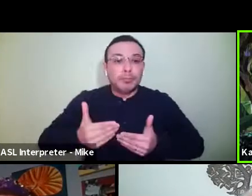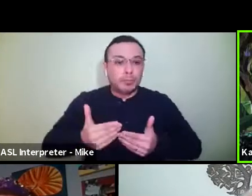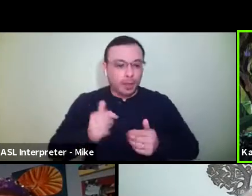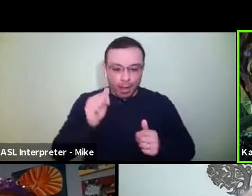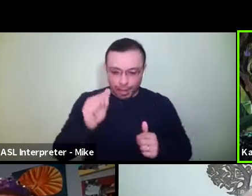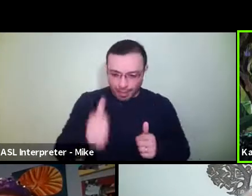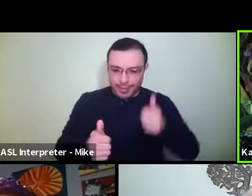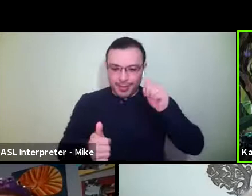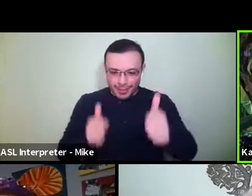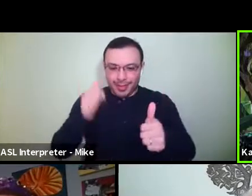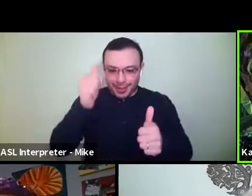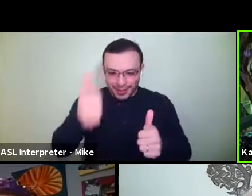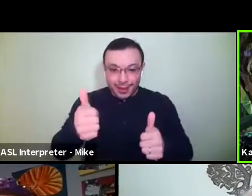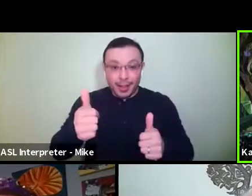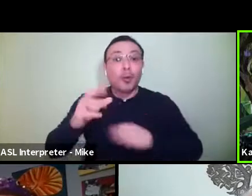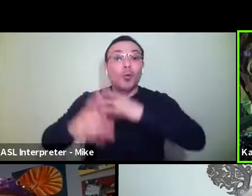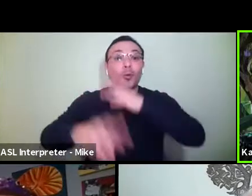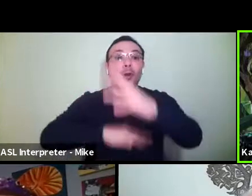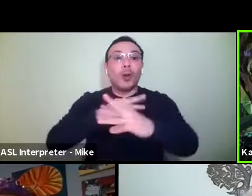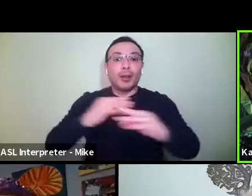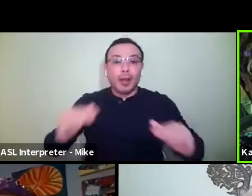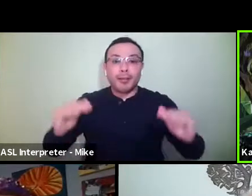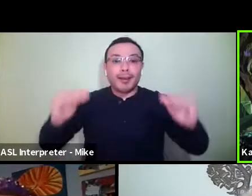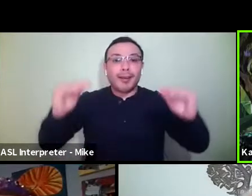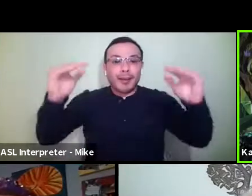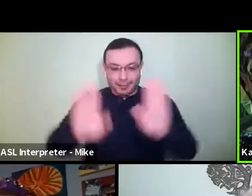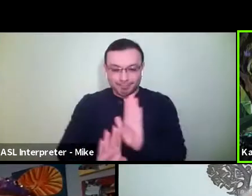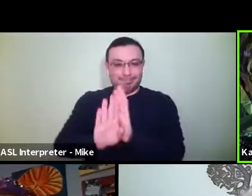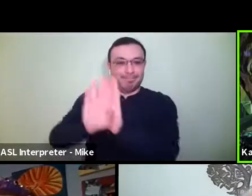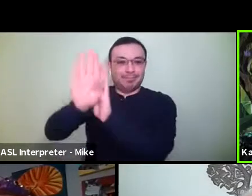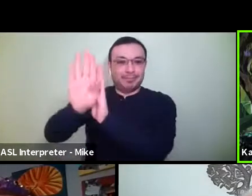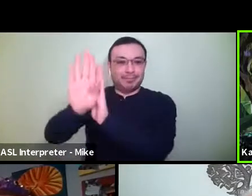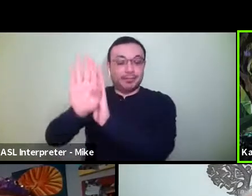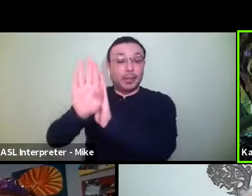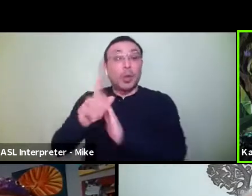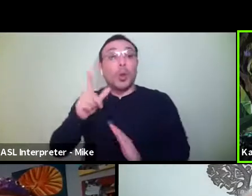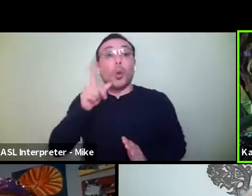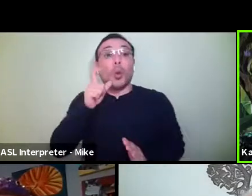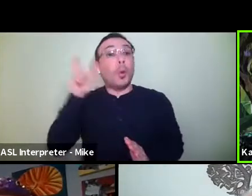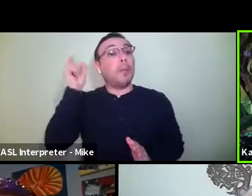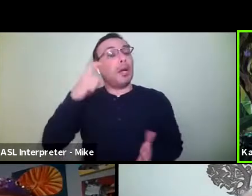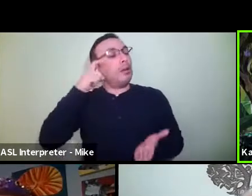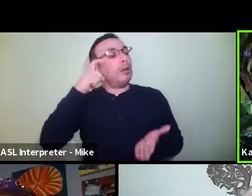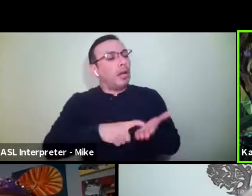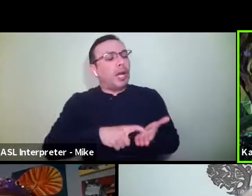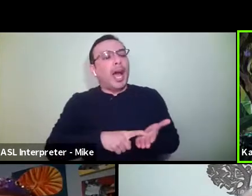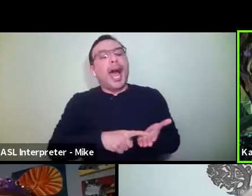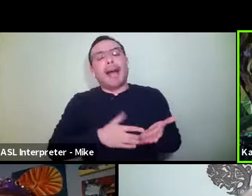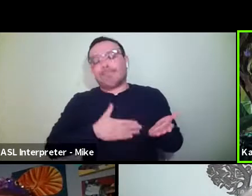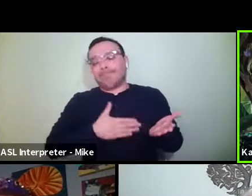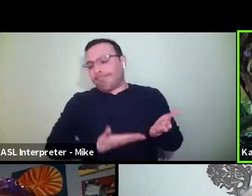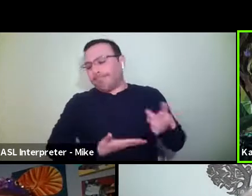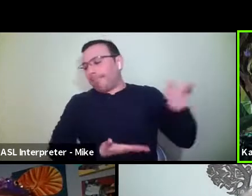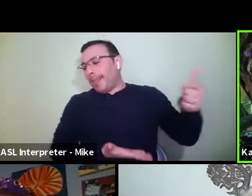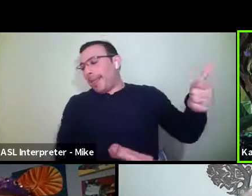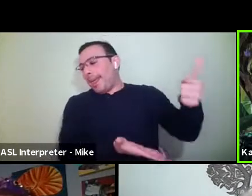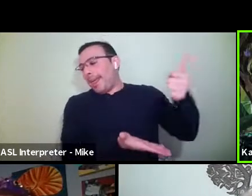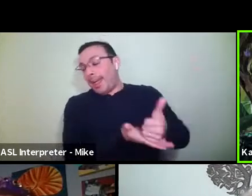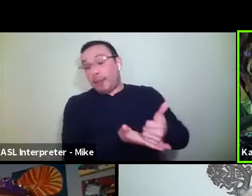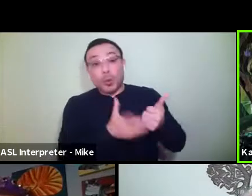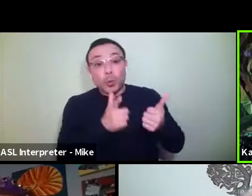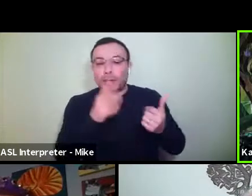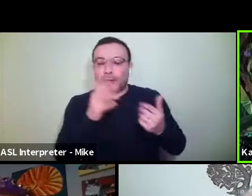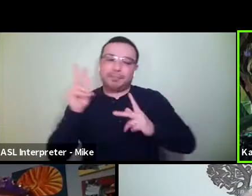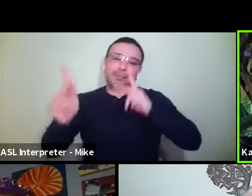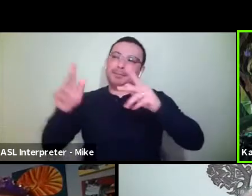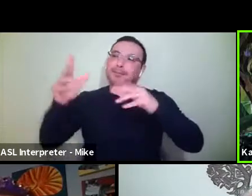We need able-bodied neurotypical people to acknowledge that, that we are the ones that bring